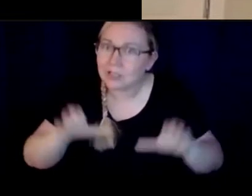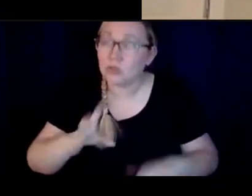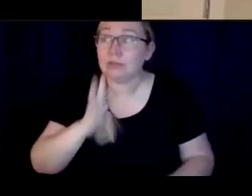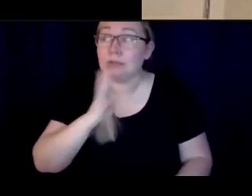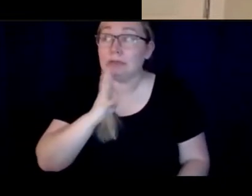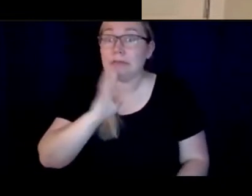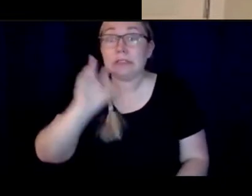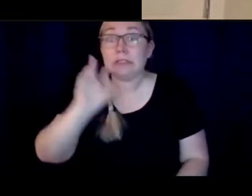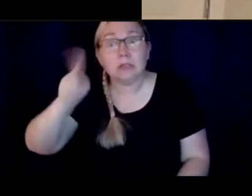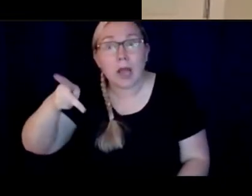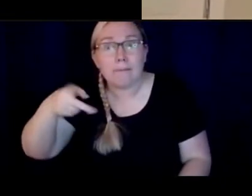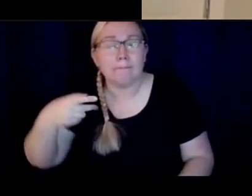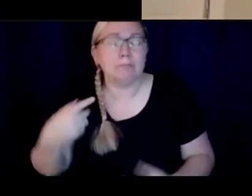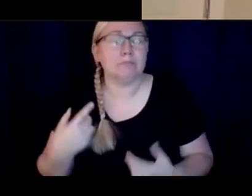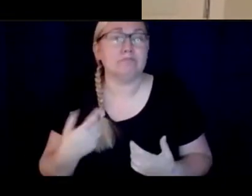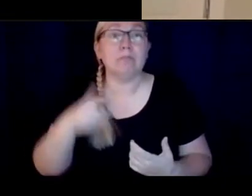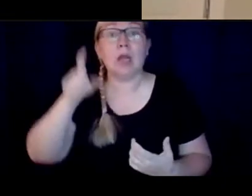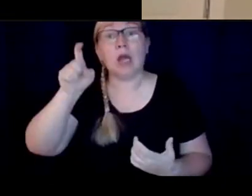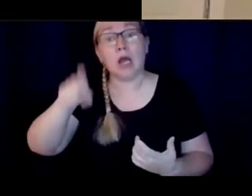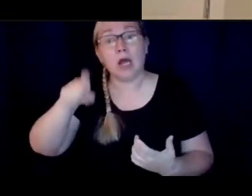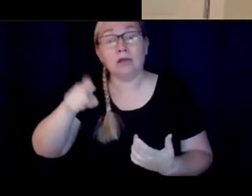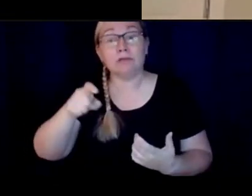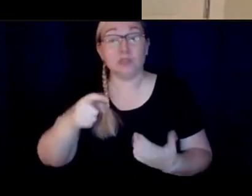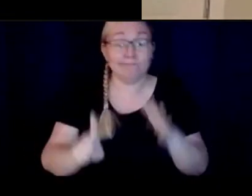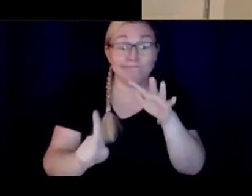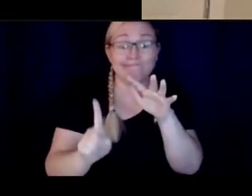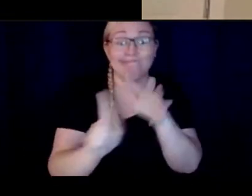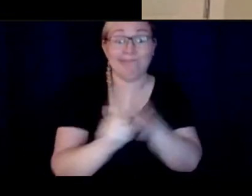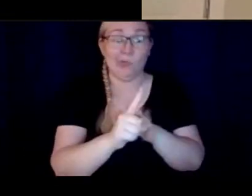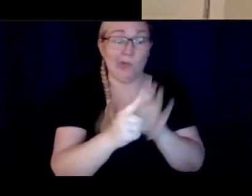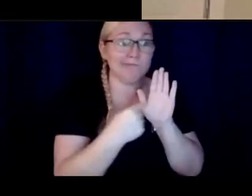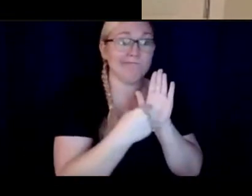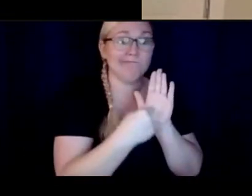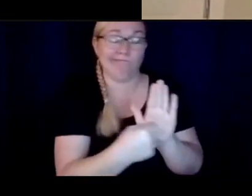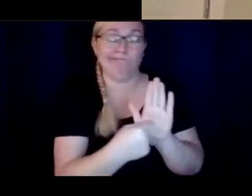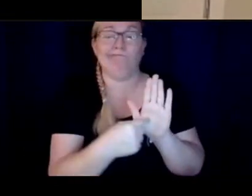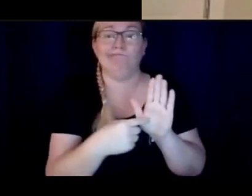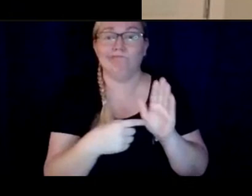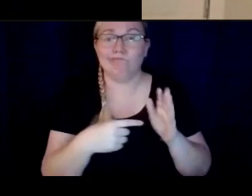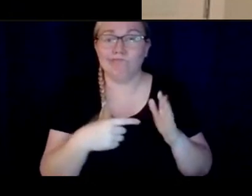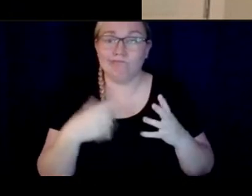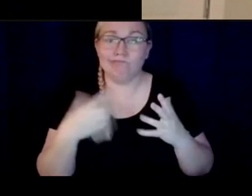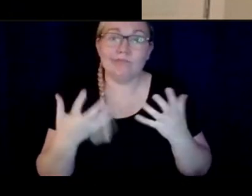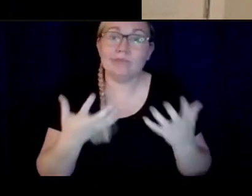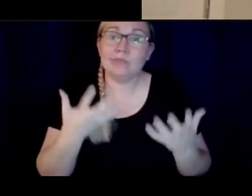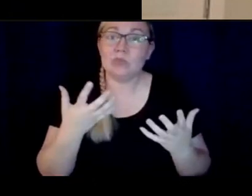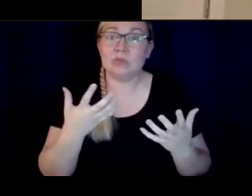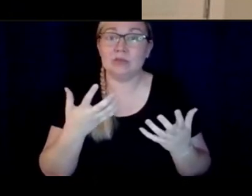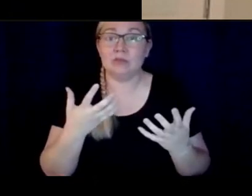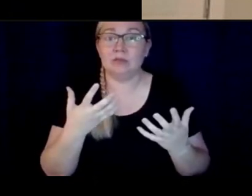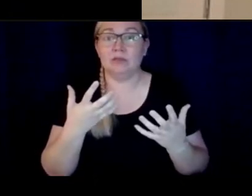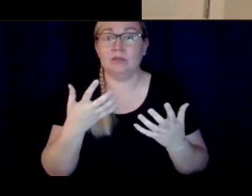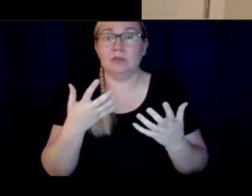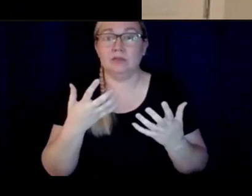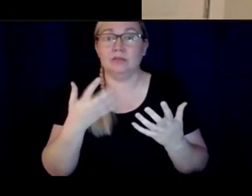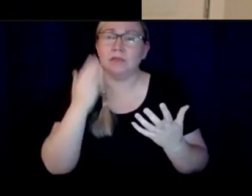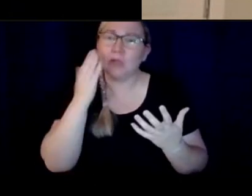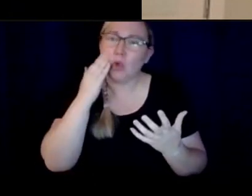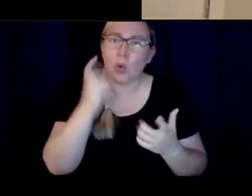speak out. You have to show up, you know, show up in big ways and little